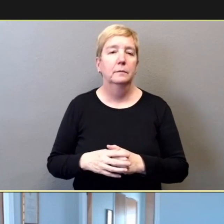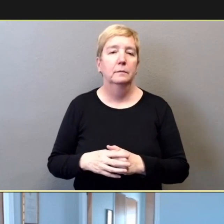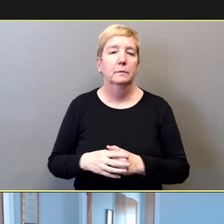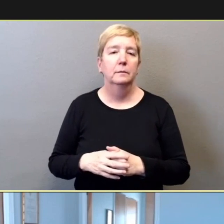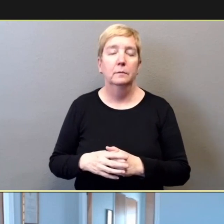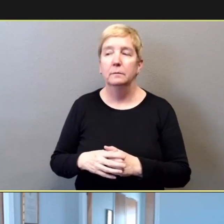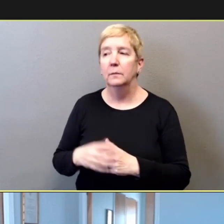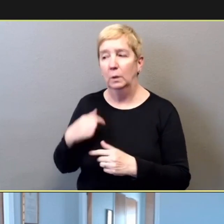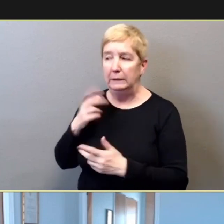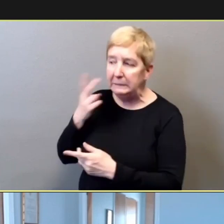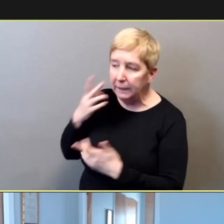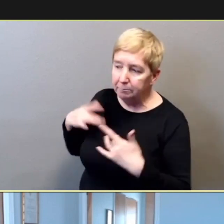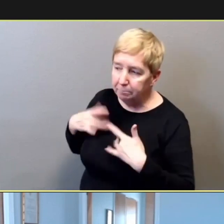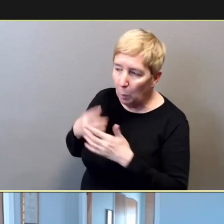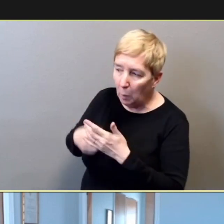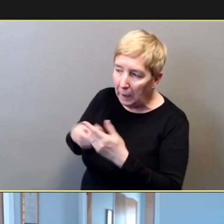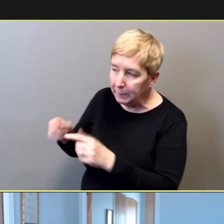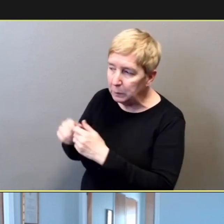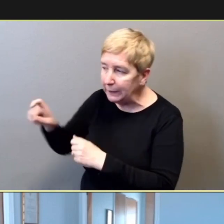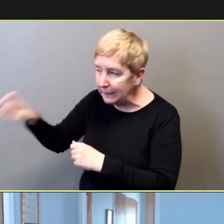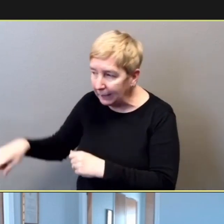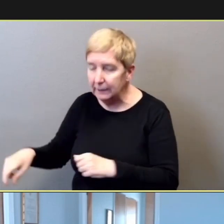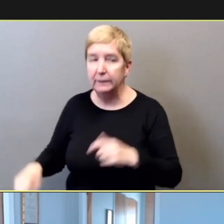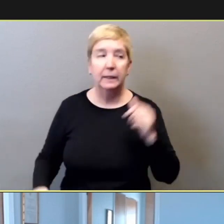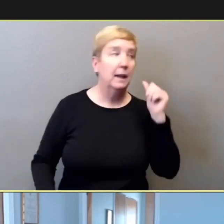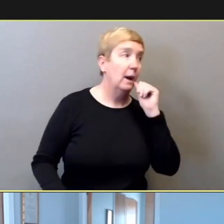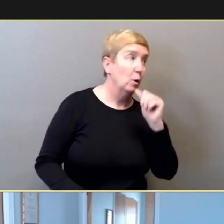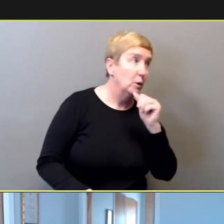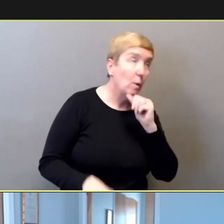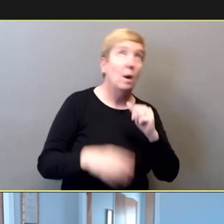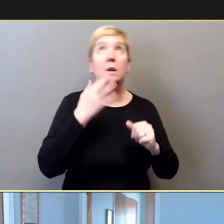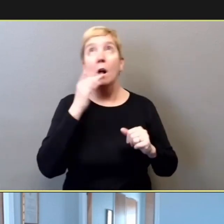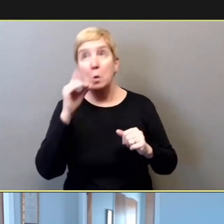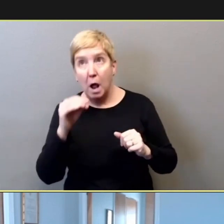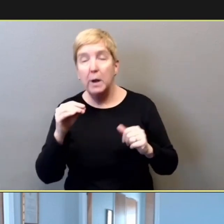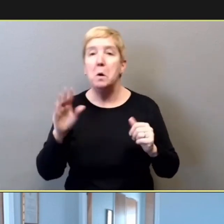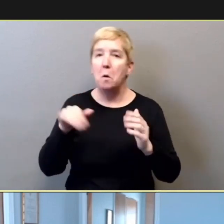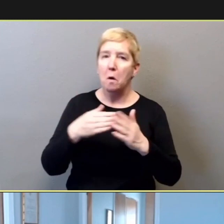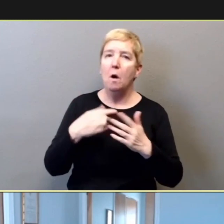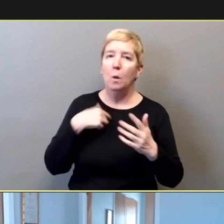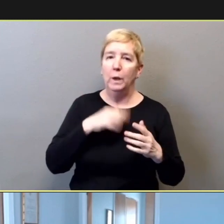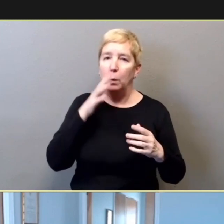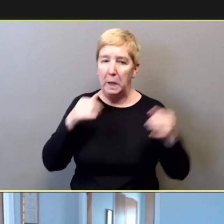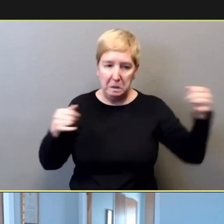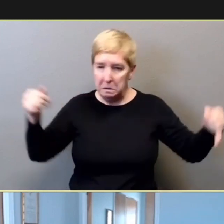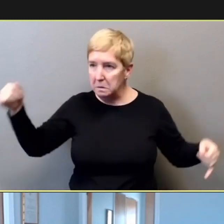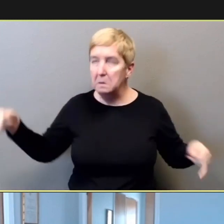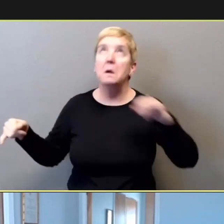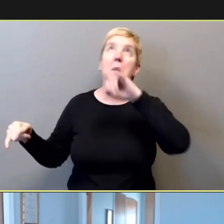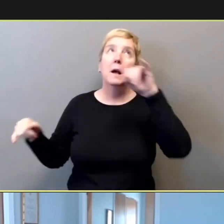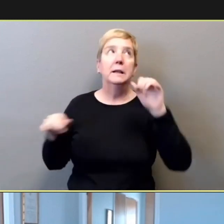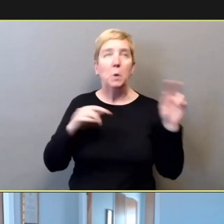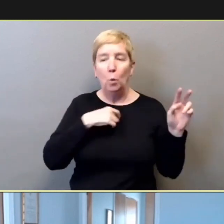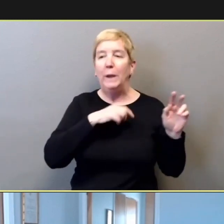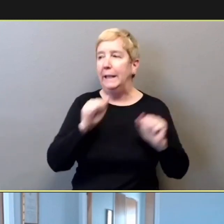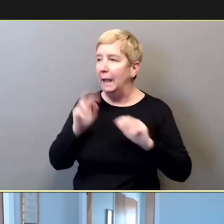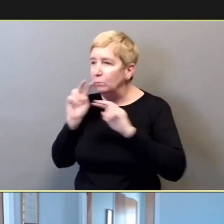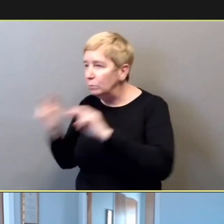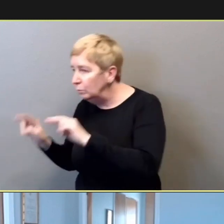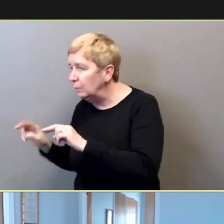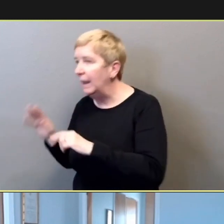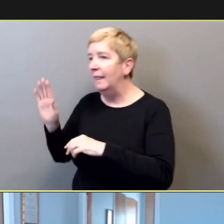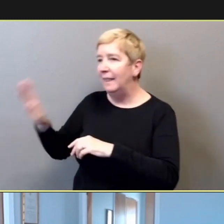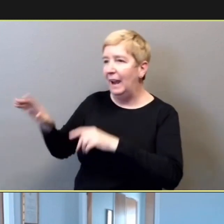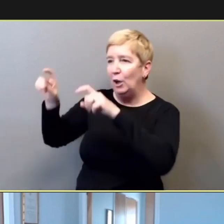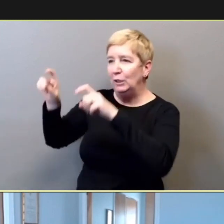on Texas, as well as Arizona, Colorado. We have access to data. We can look at their testing rates. We look at